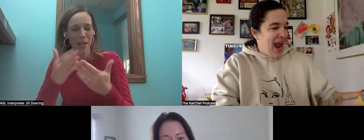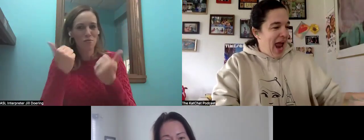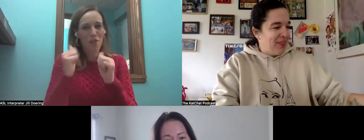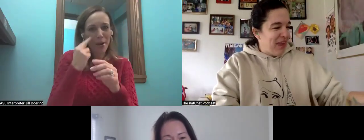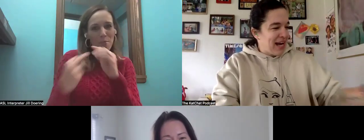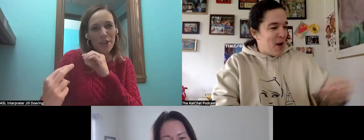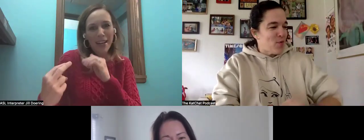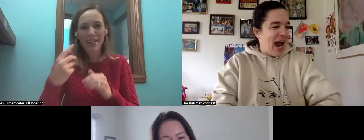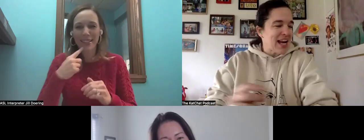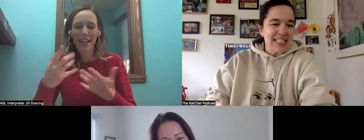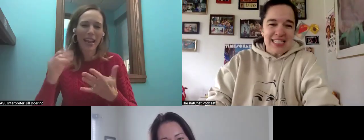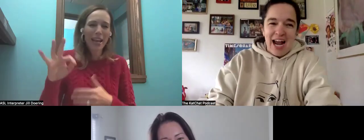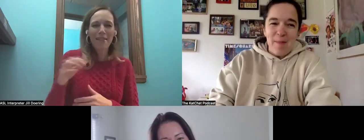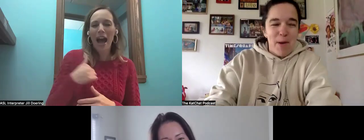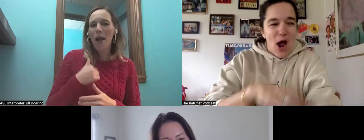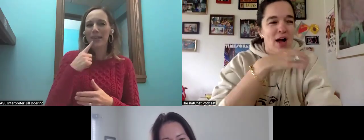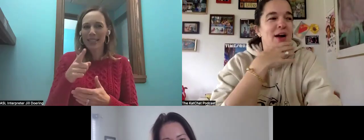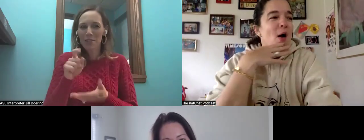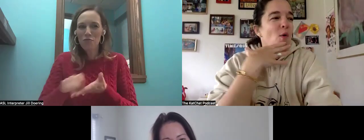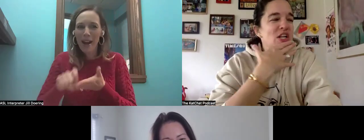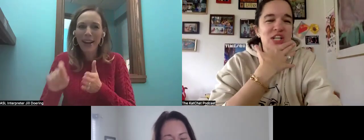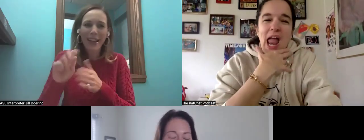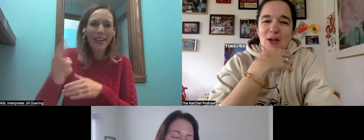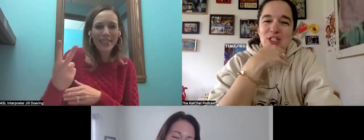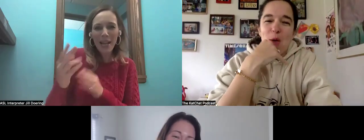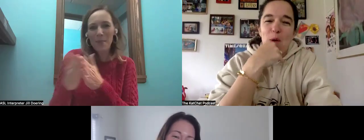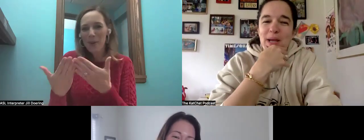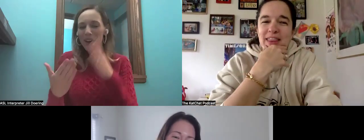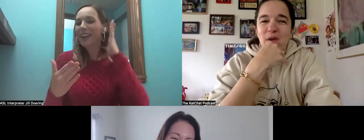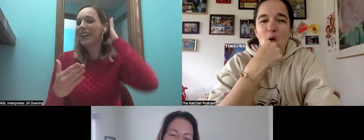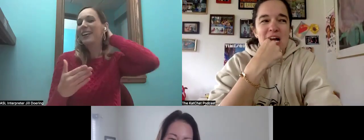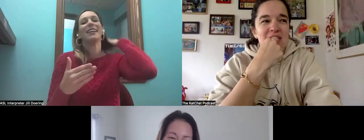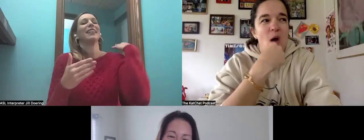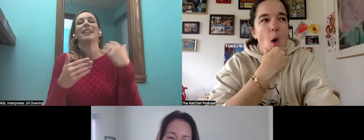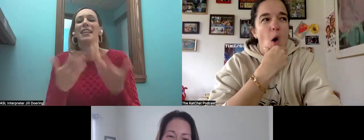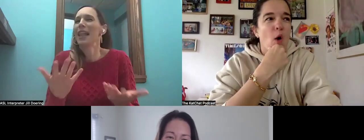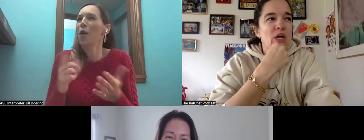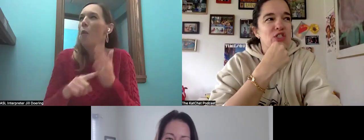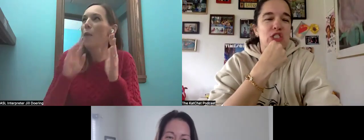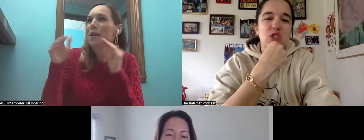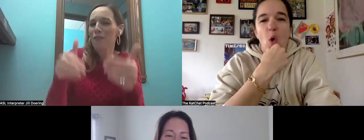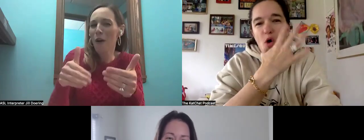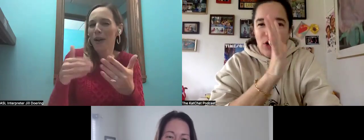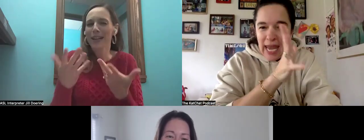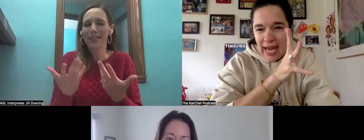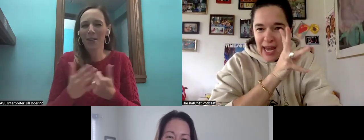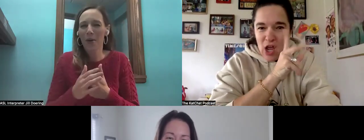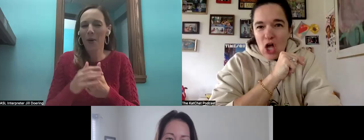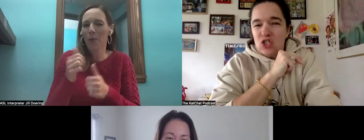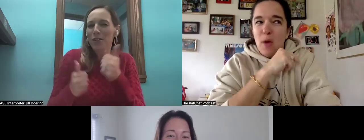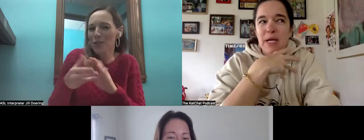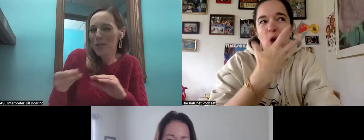Lindsay and thinking about writing a second book, which Yeah, character will be the focus or which